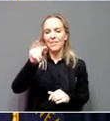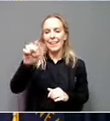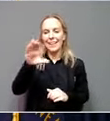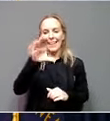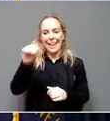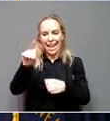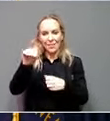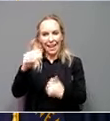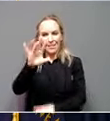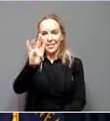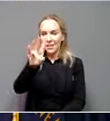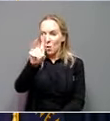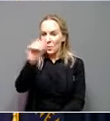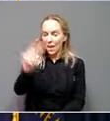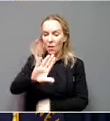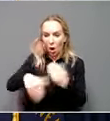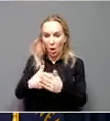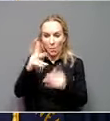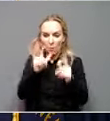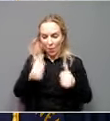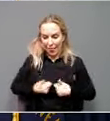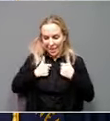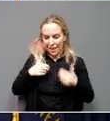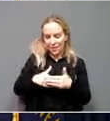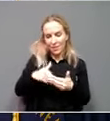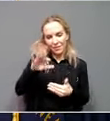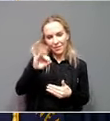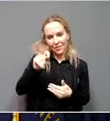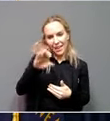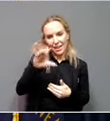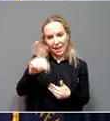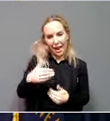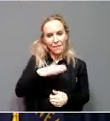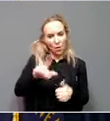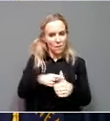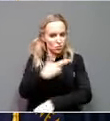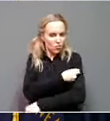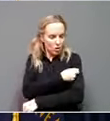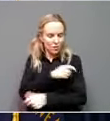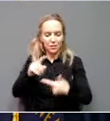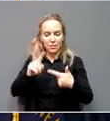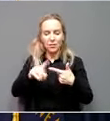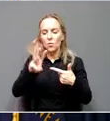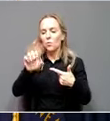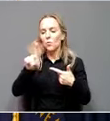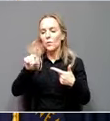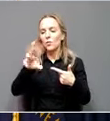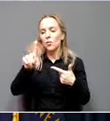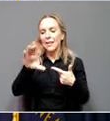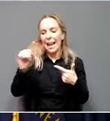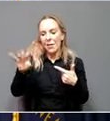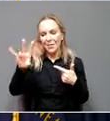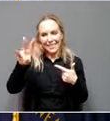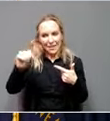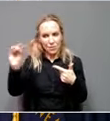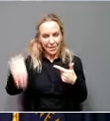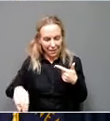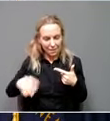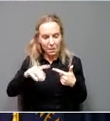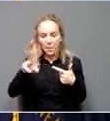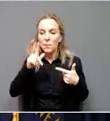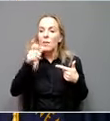of all residents in Fayette County having at least one shot of hope. Woodford County, close behind, 70% of everybody who lives in Woodford